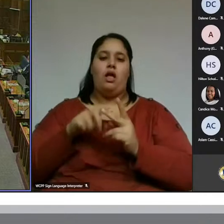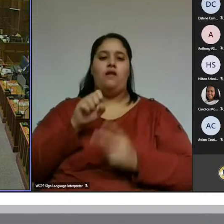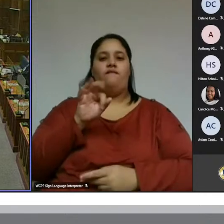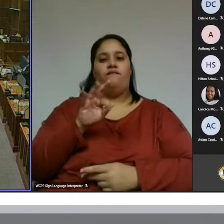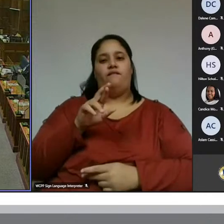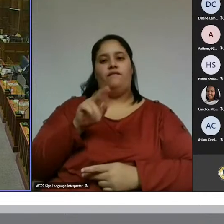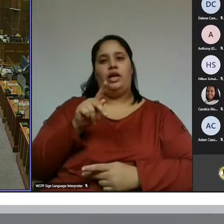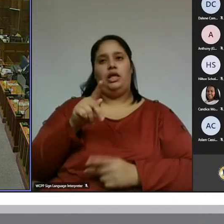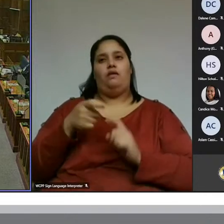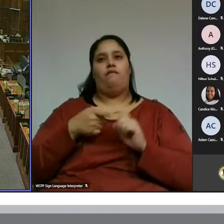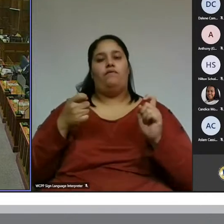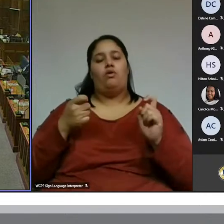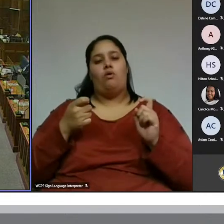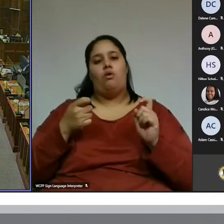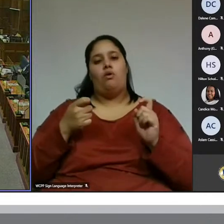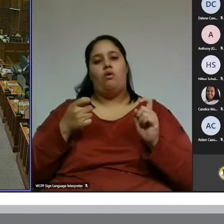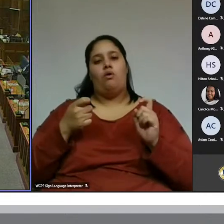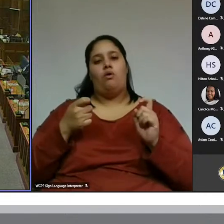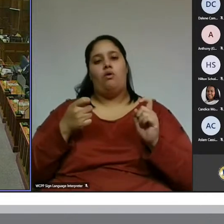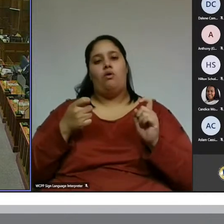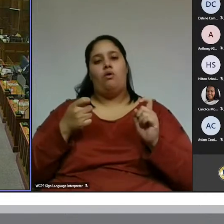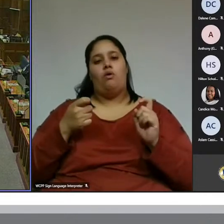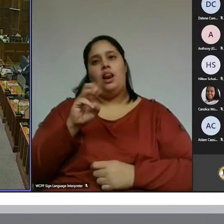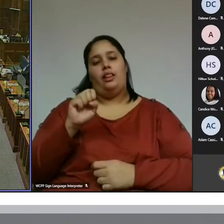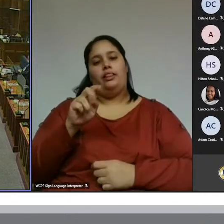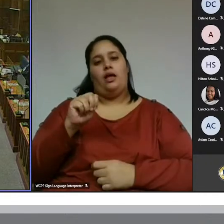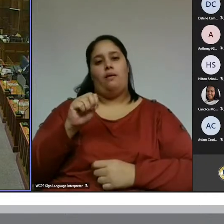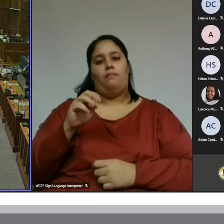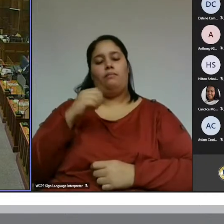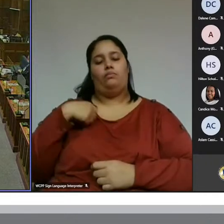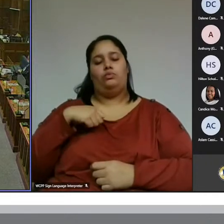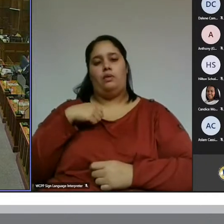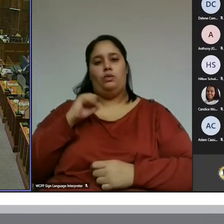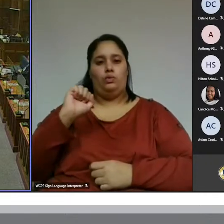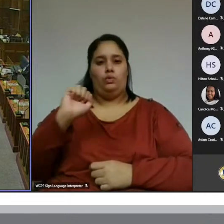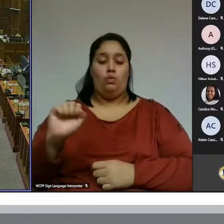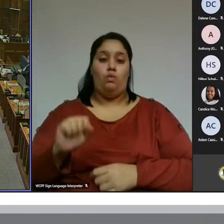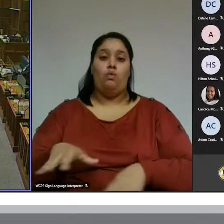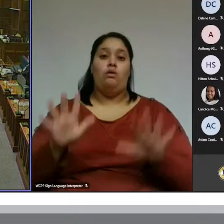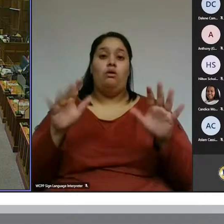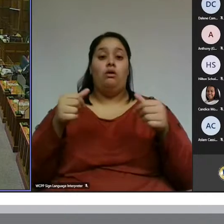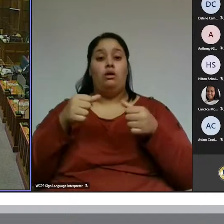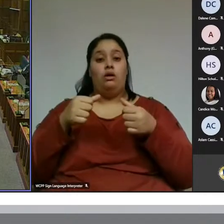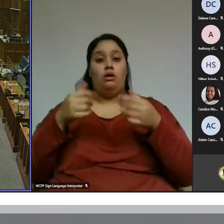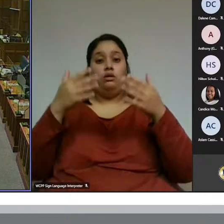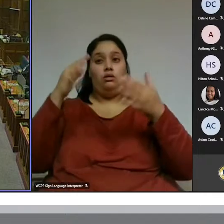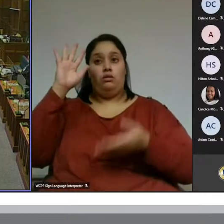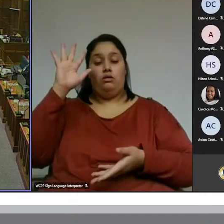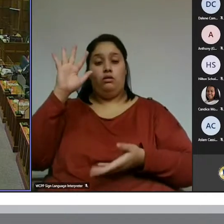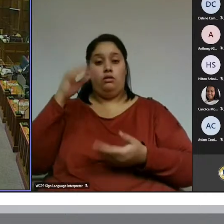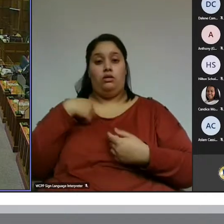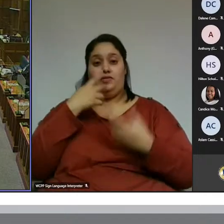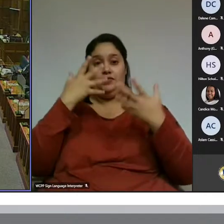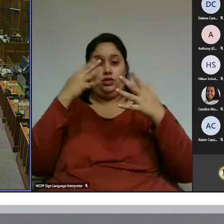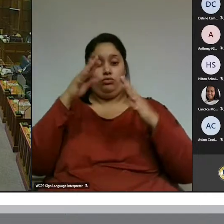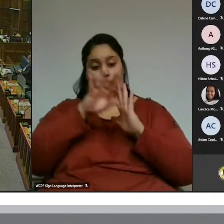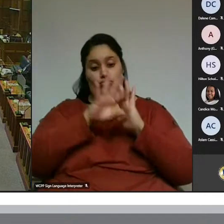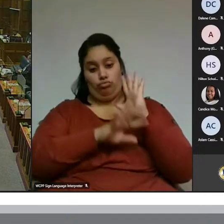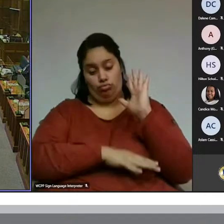Erasmus from Swellendam Municipality. And with that said, colleagues,